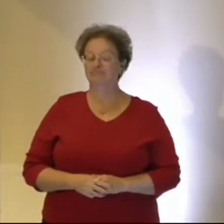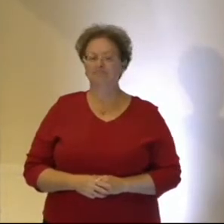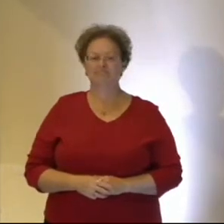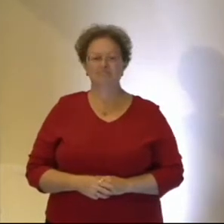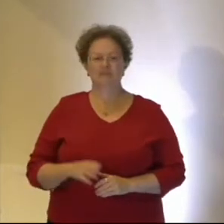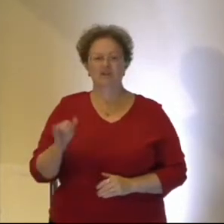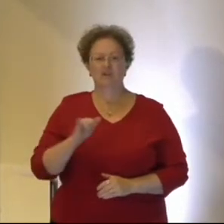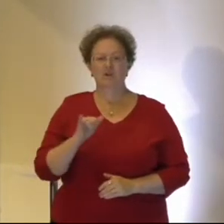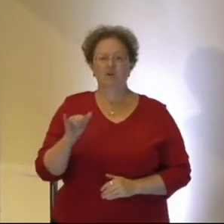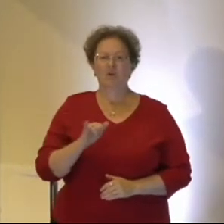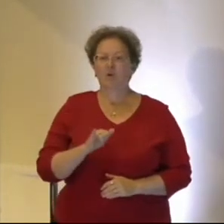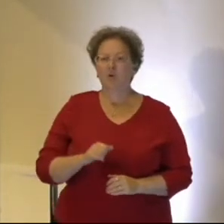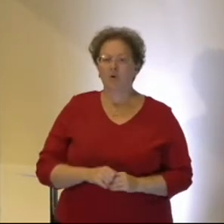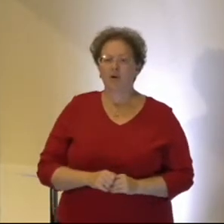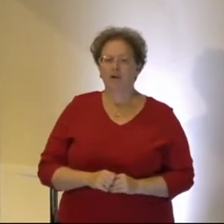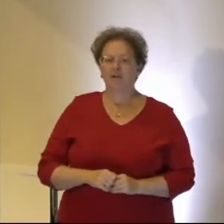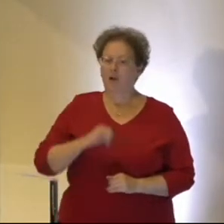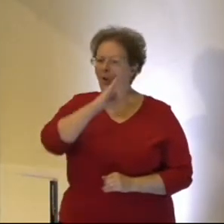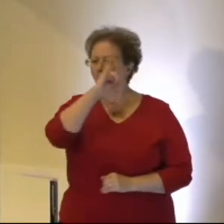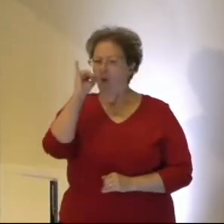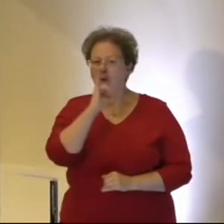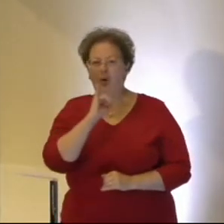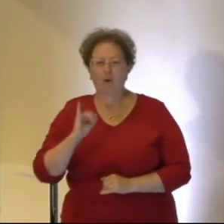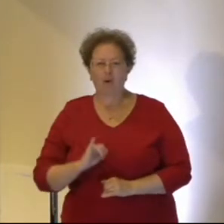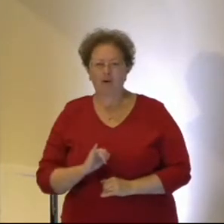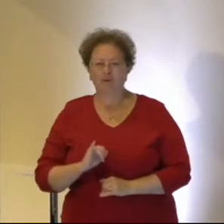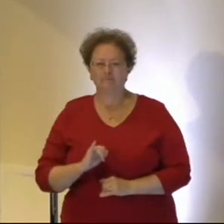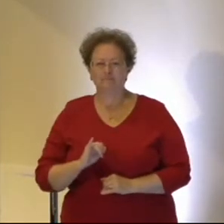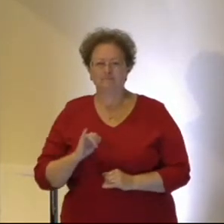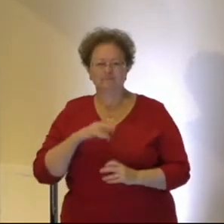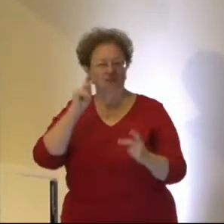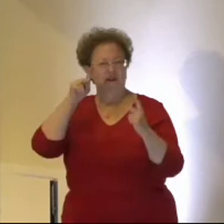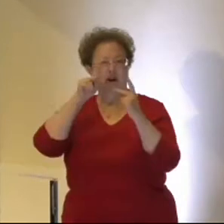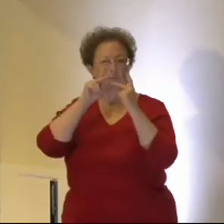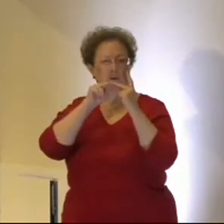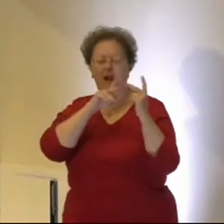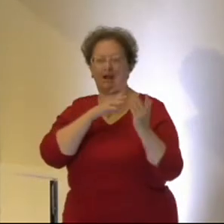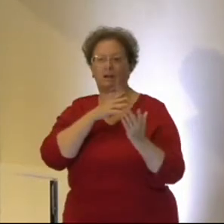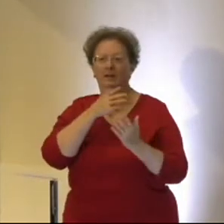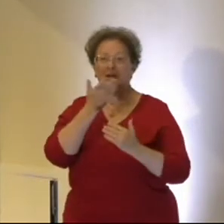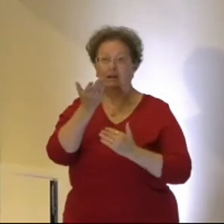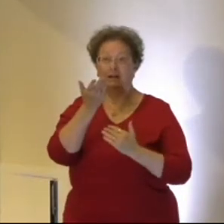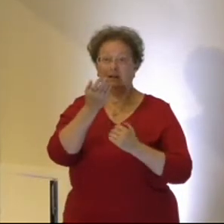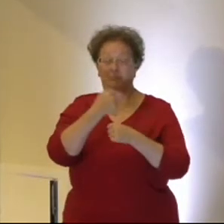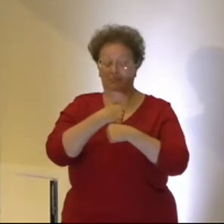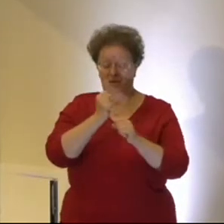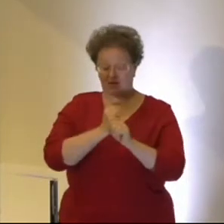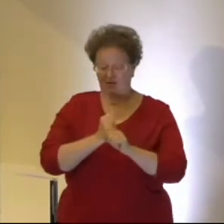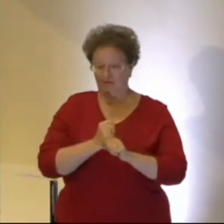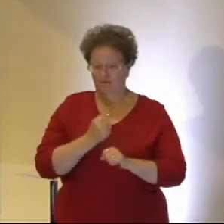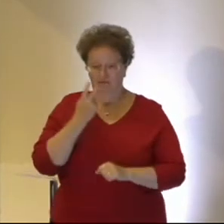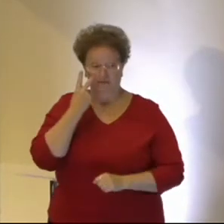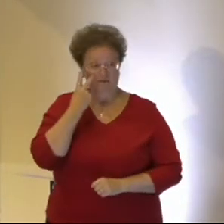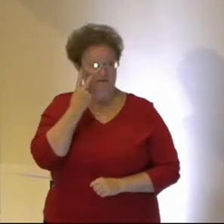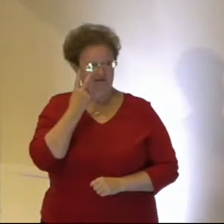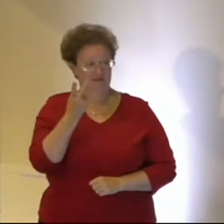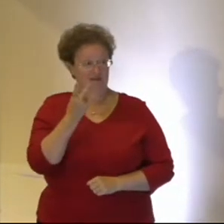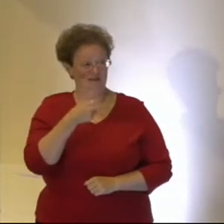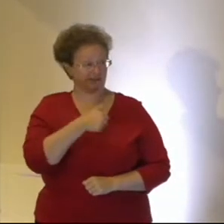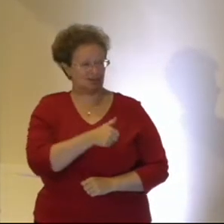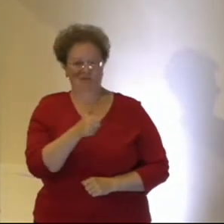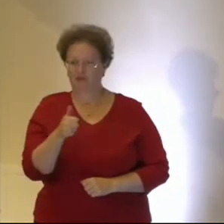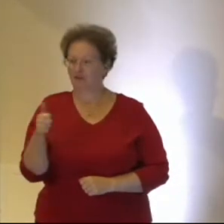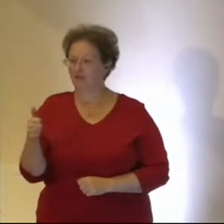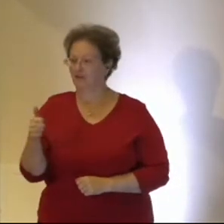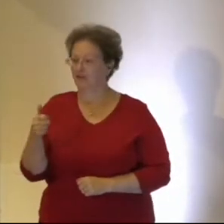translated as handiwork, work of art, masterpiece. Let me ask you, do you see yourself as